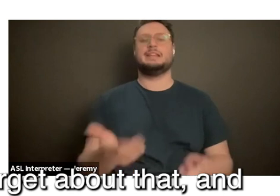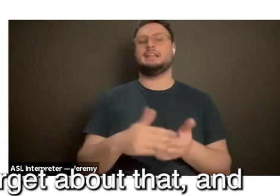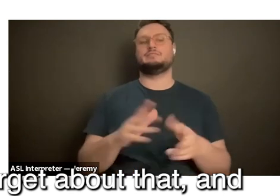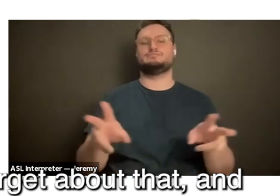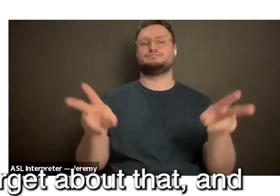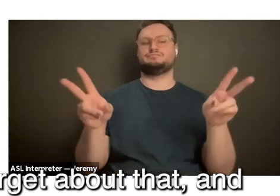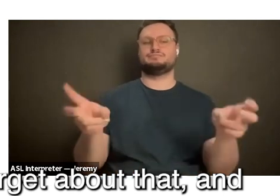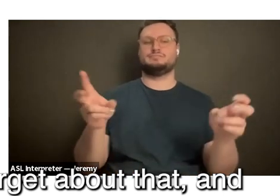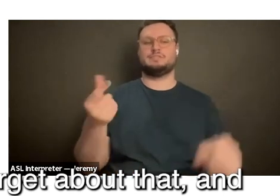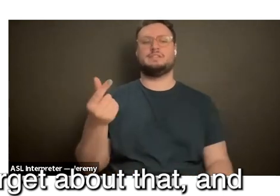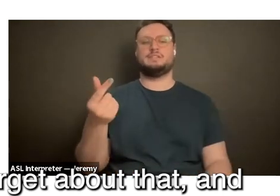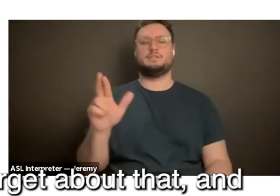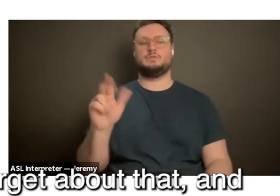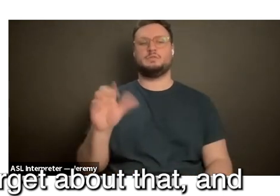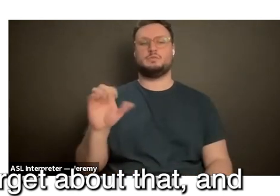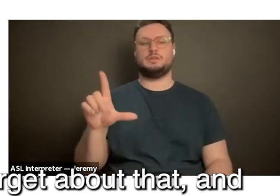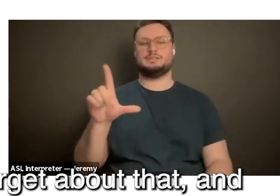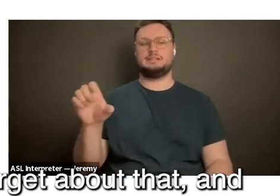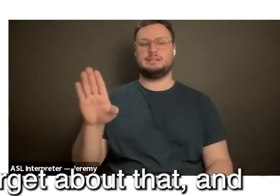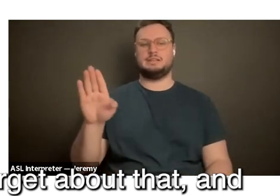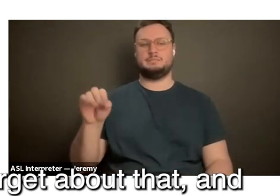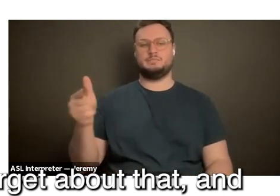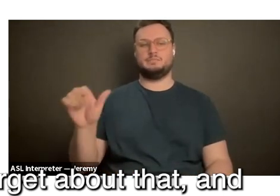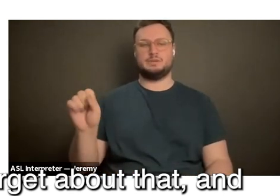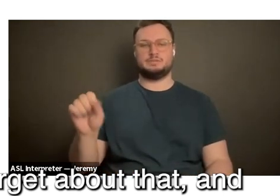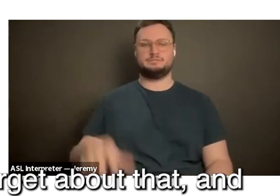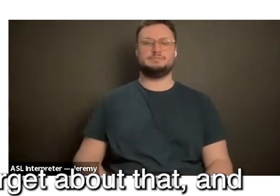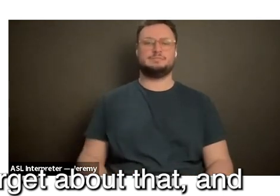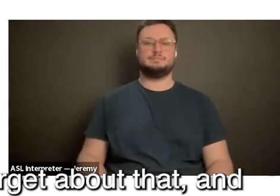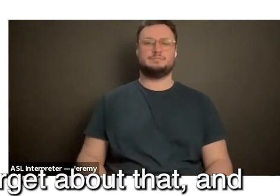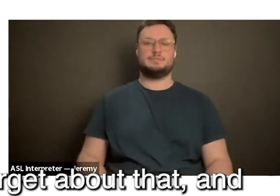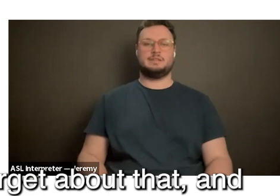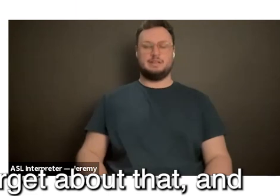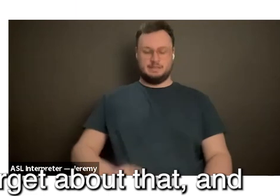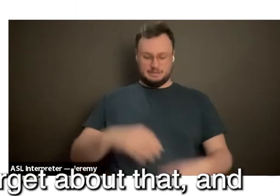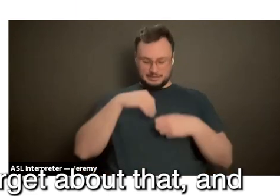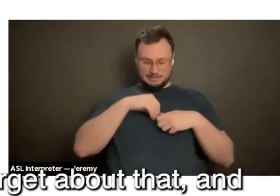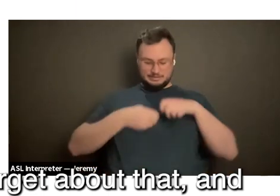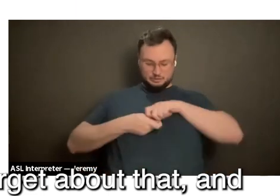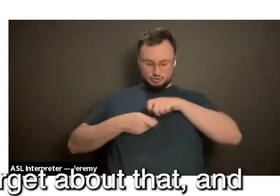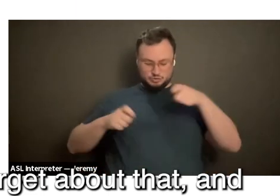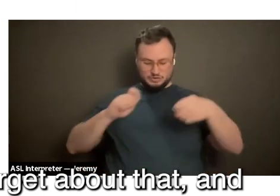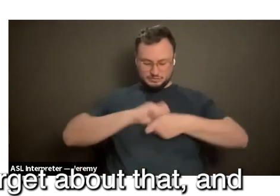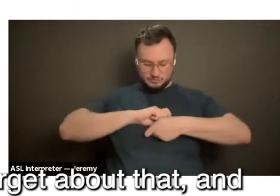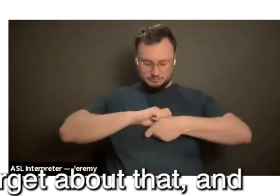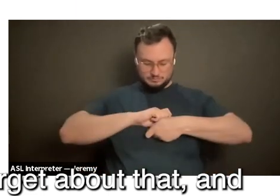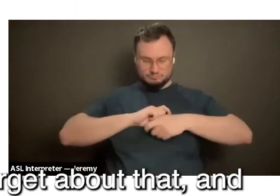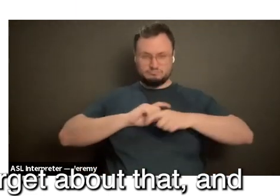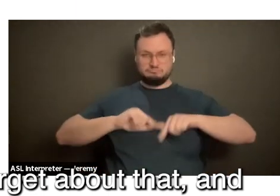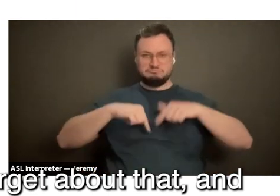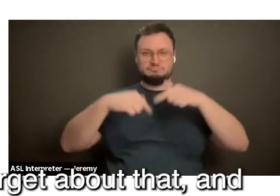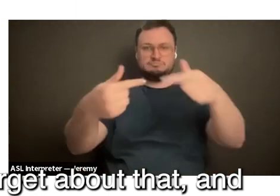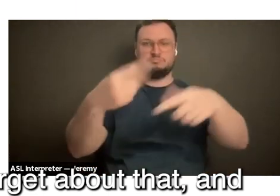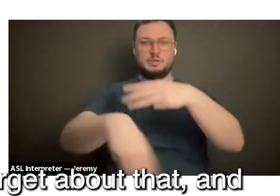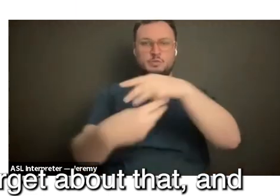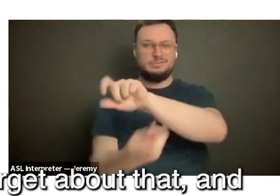highlights this by Grace Lee Fox. Open quote, transform yourself to transform the